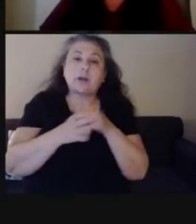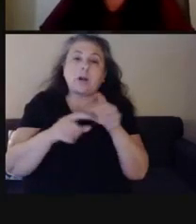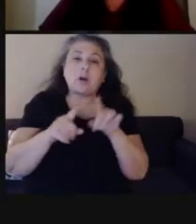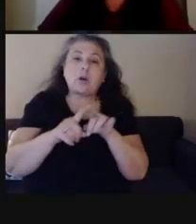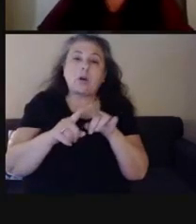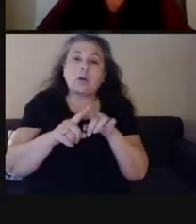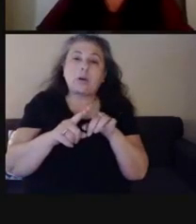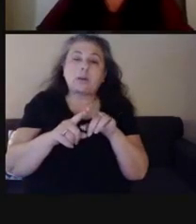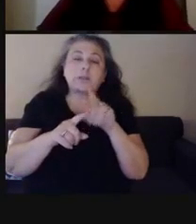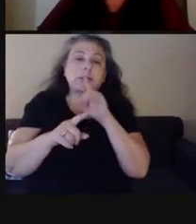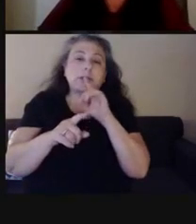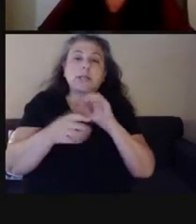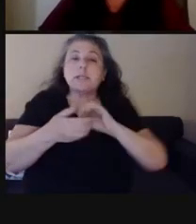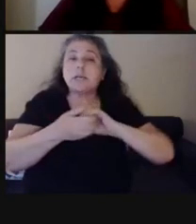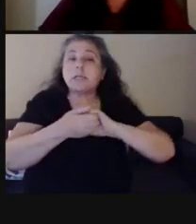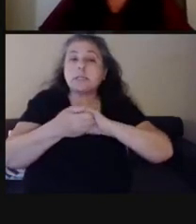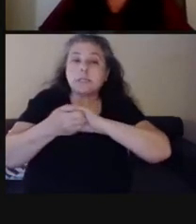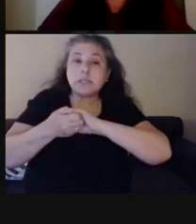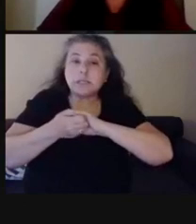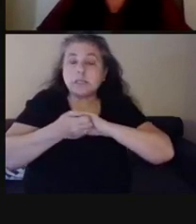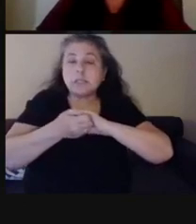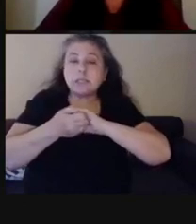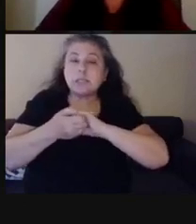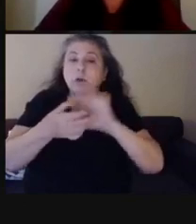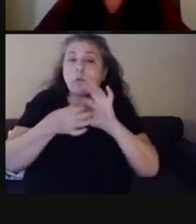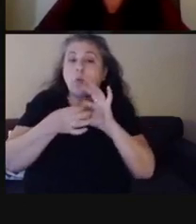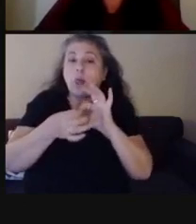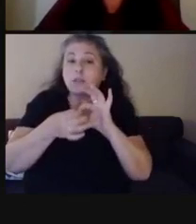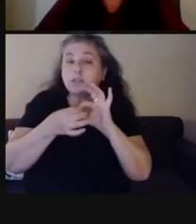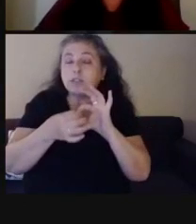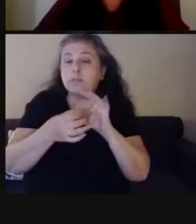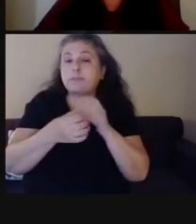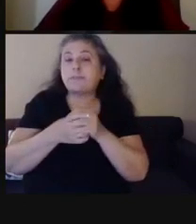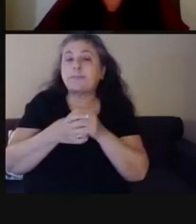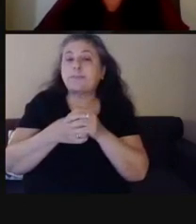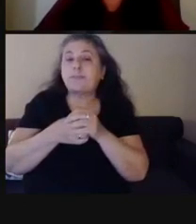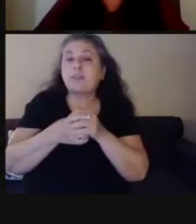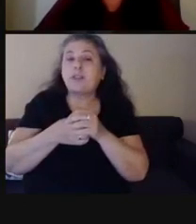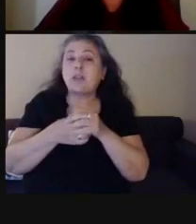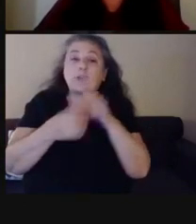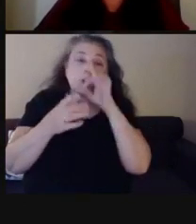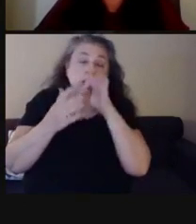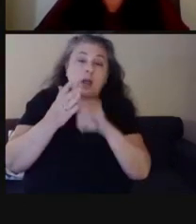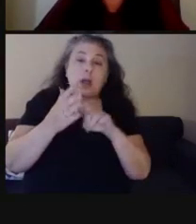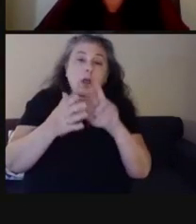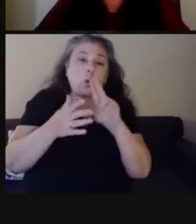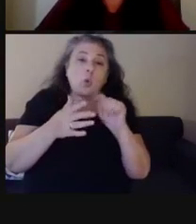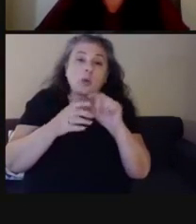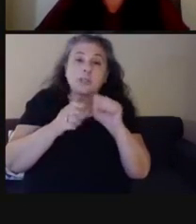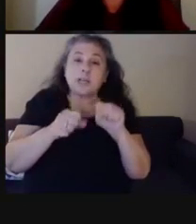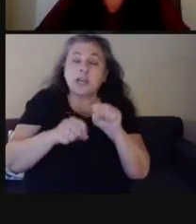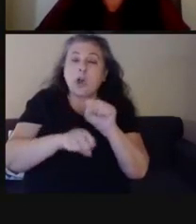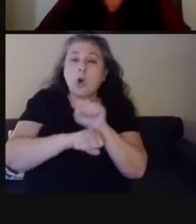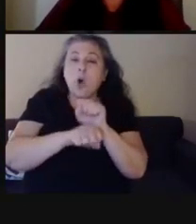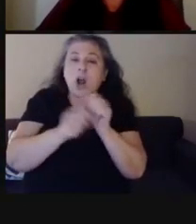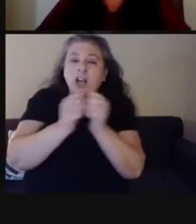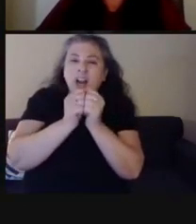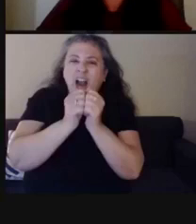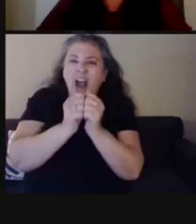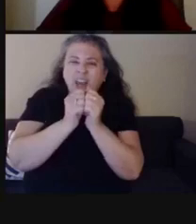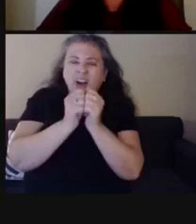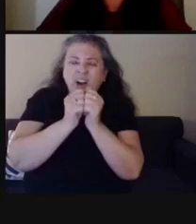And it's a symbiotic relationship. There's been studies even on this and how the root systems work together